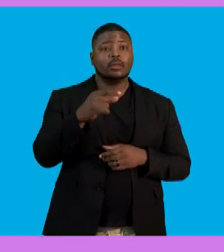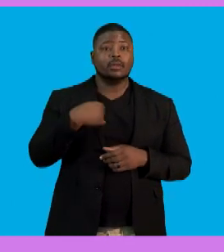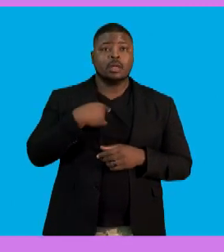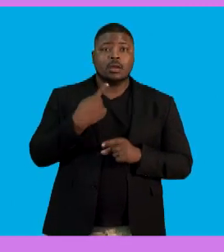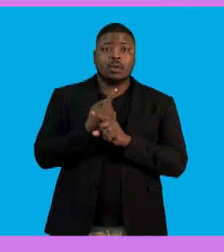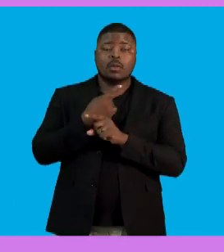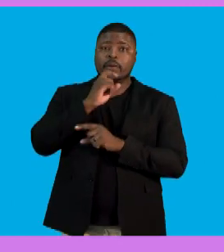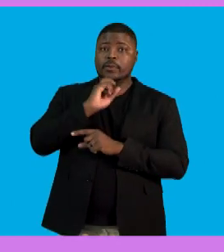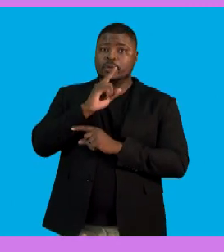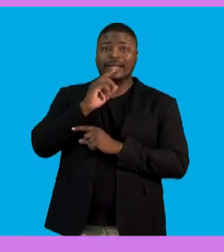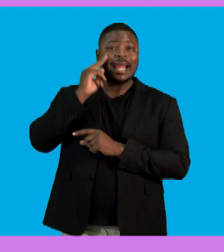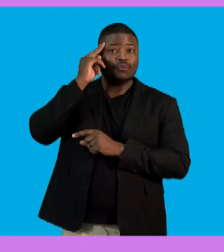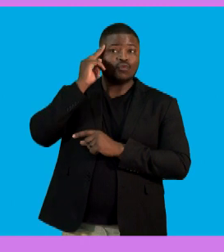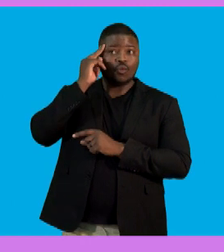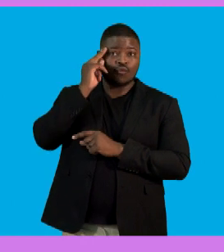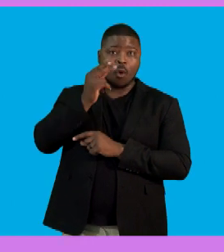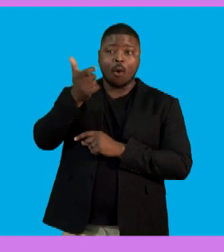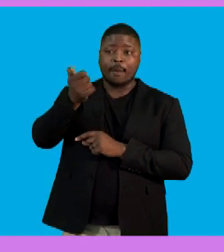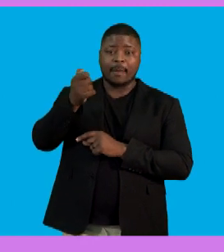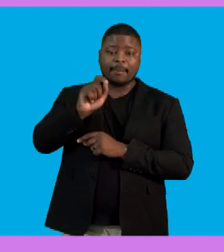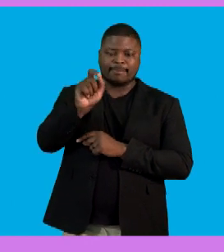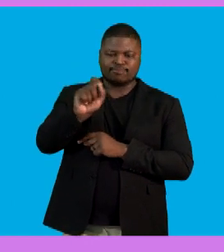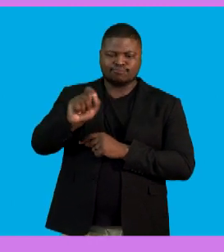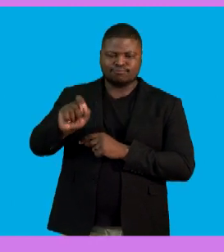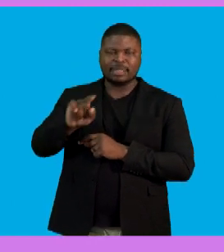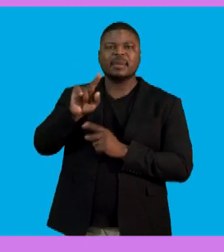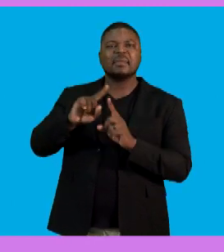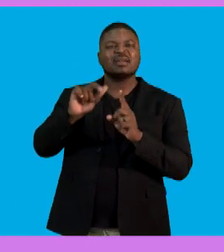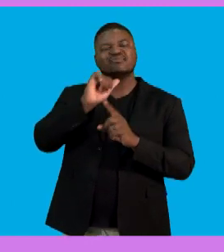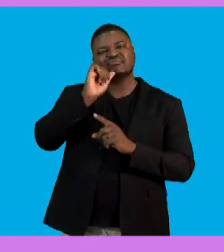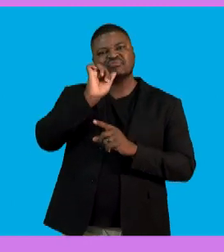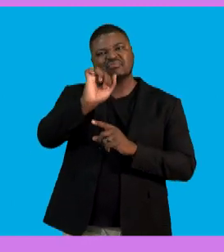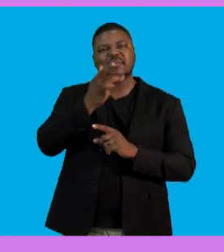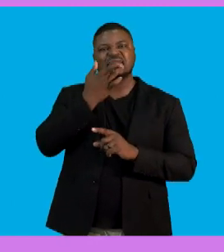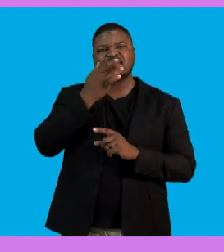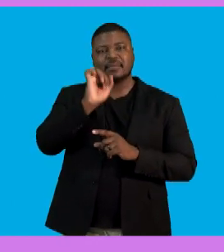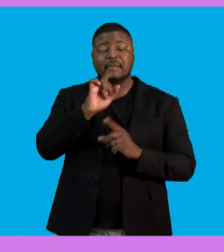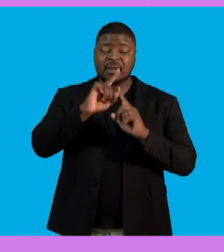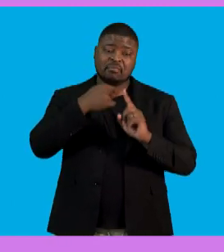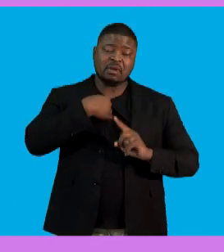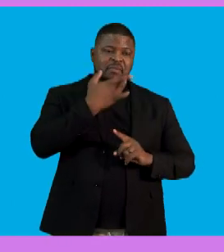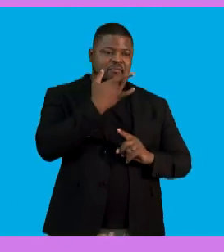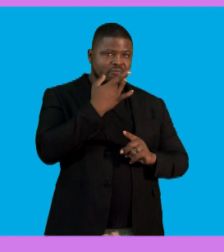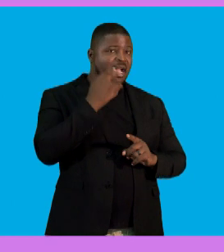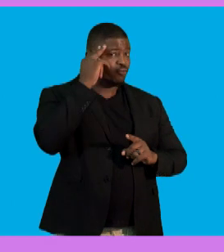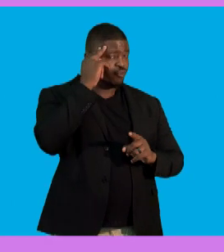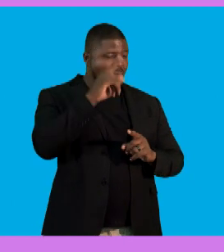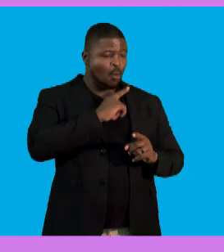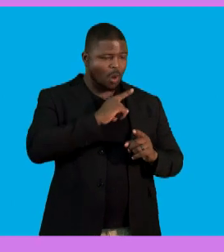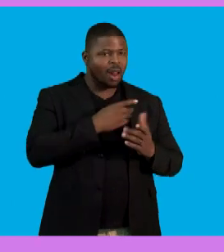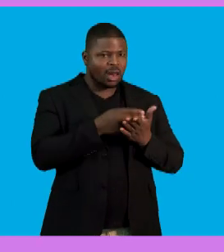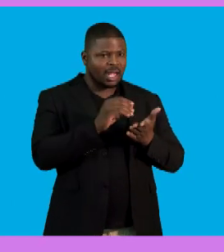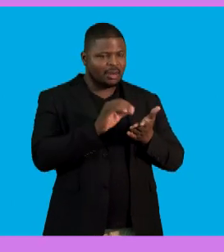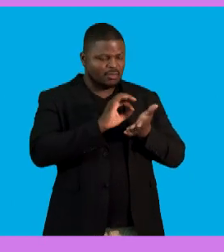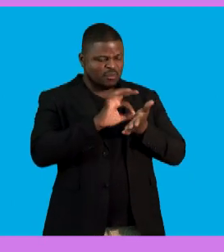to do, and I like to work with a pencil in these situations. If pen is fine as well, it really doesn't matter. Because a pencil we can always erase, that's why I like the pencil.